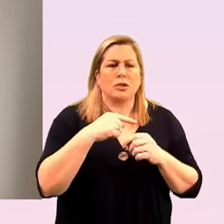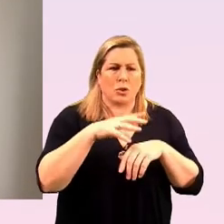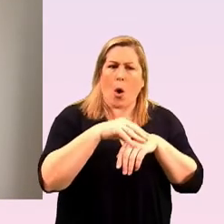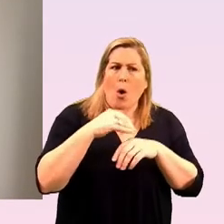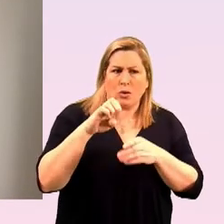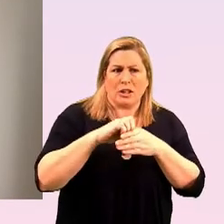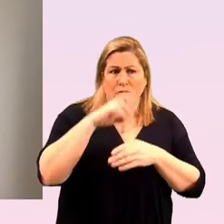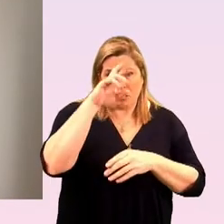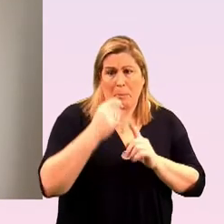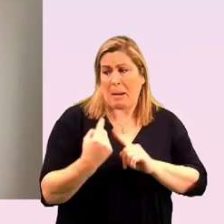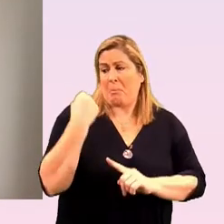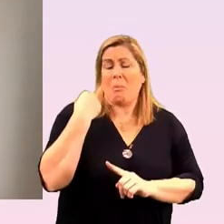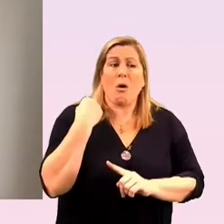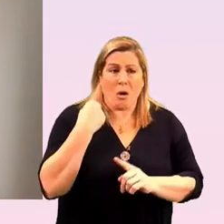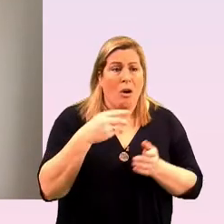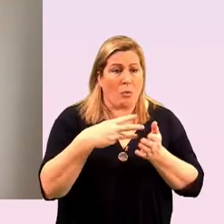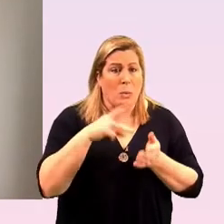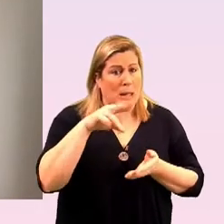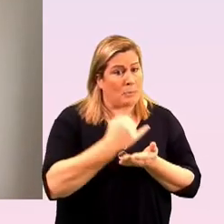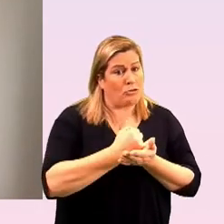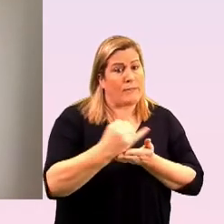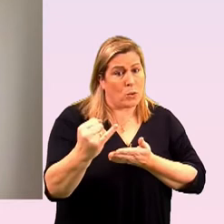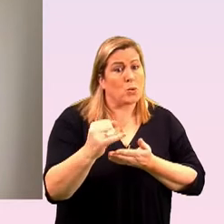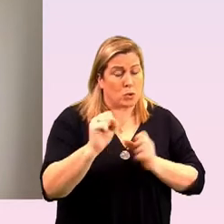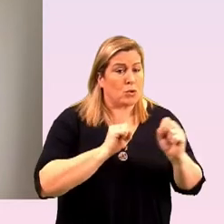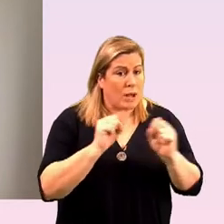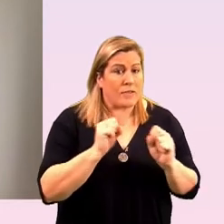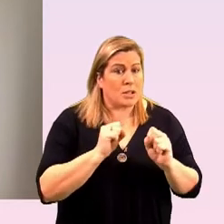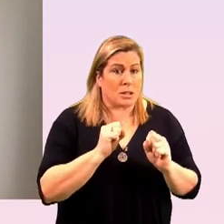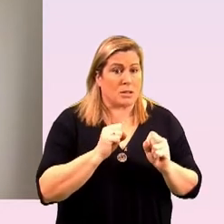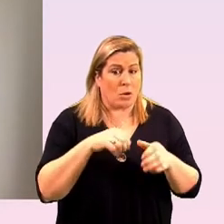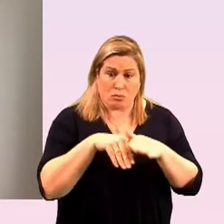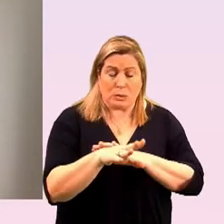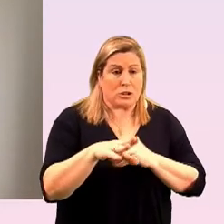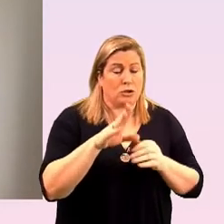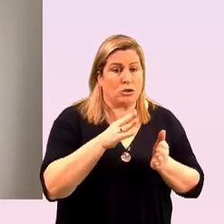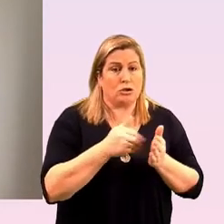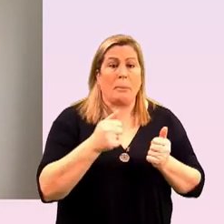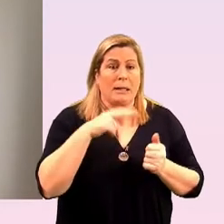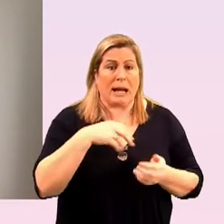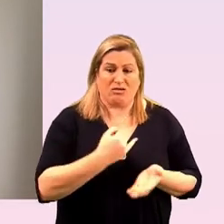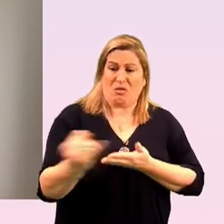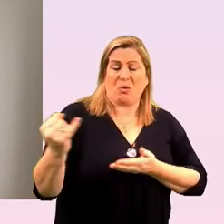time when one could be refused services and refused goods as a consumer.